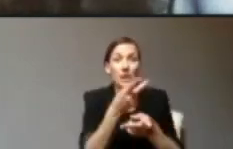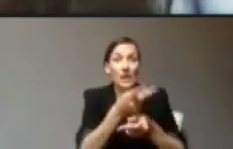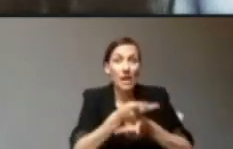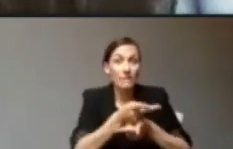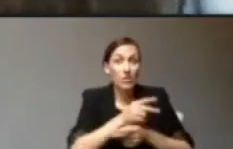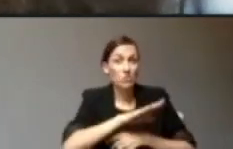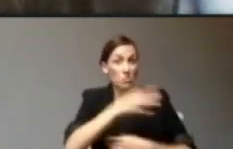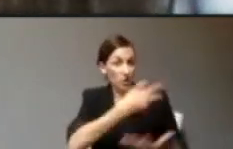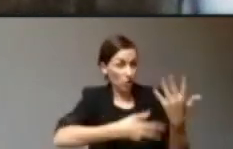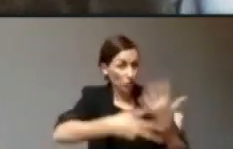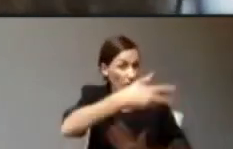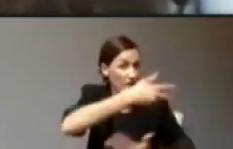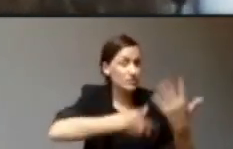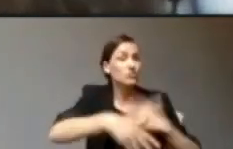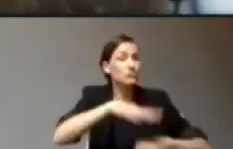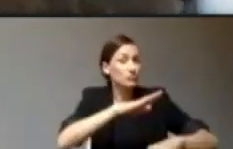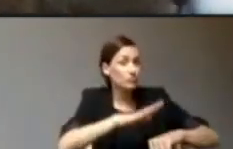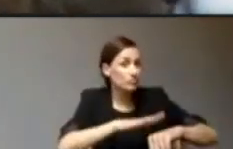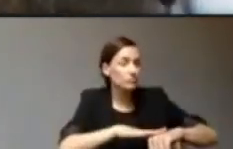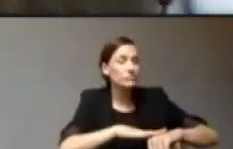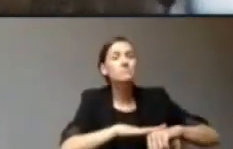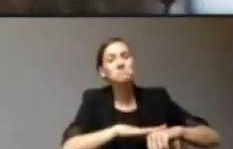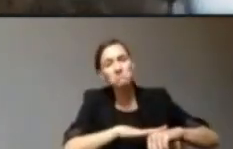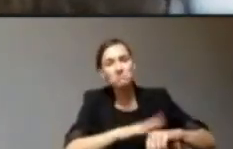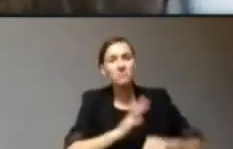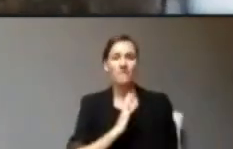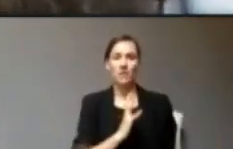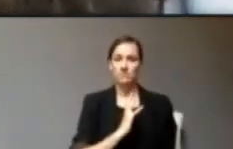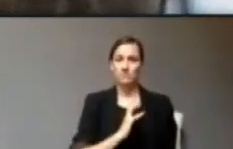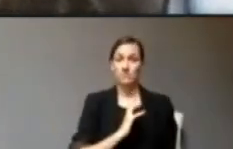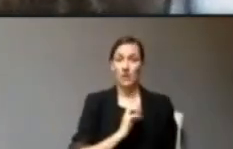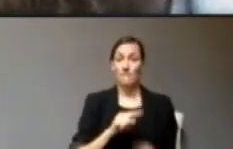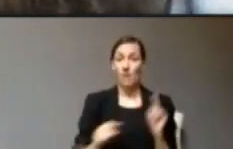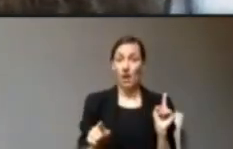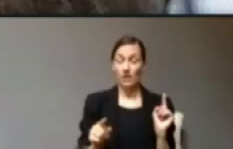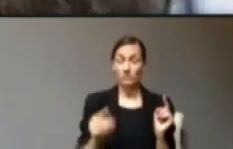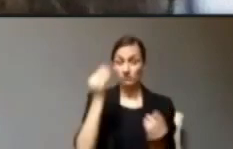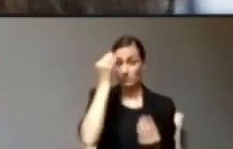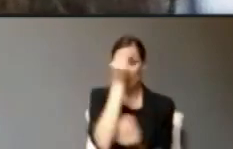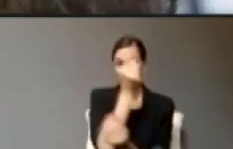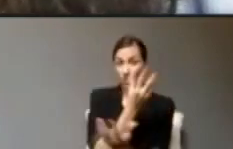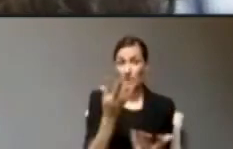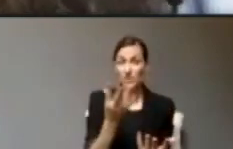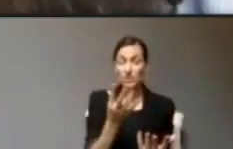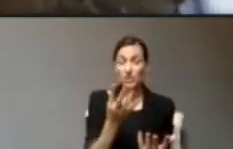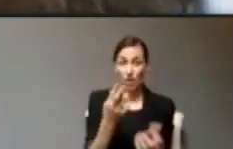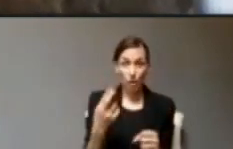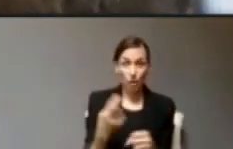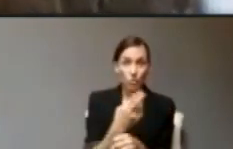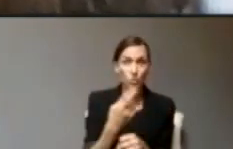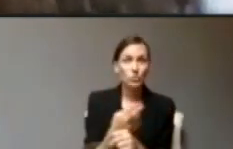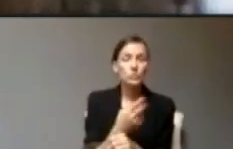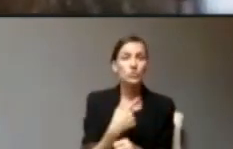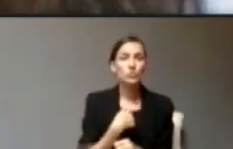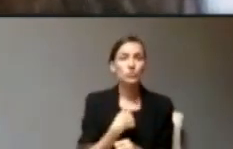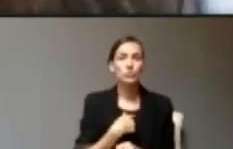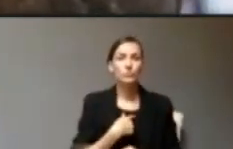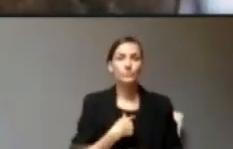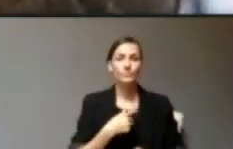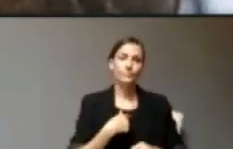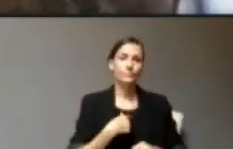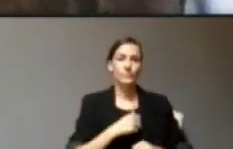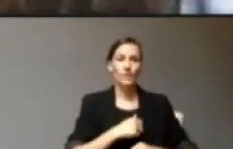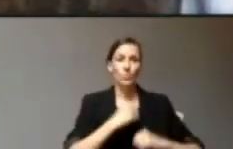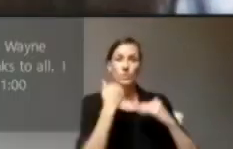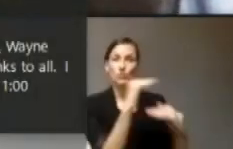interactions and taking precautions, that's one thing. If the information is used to, say, target restrictions on that particular